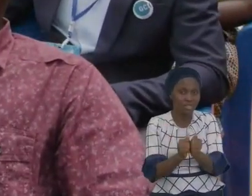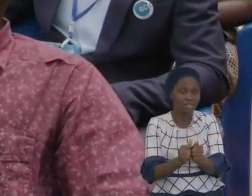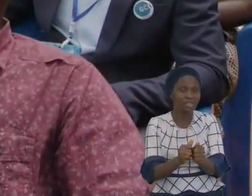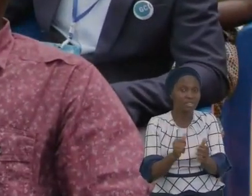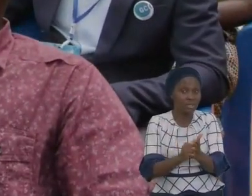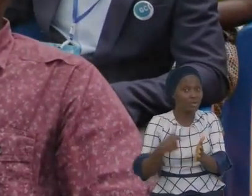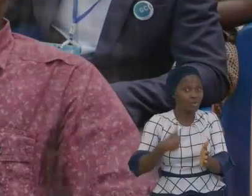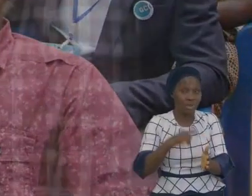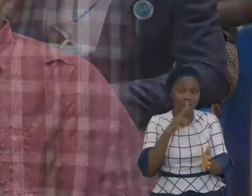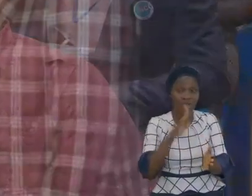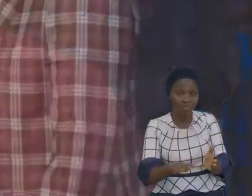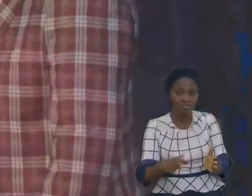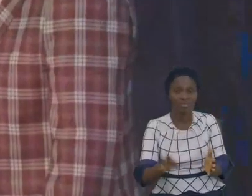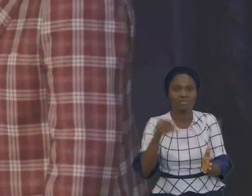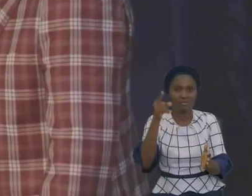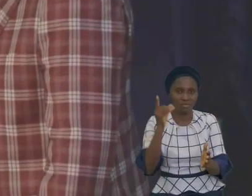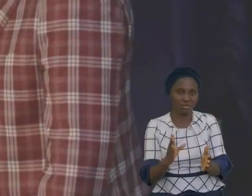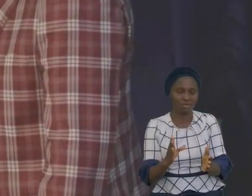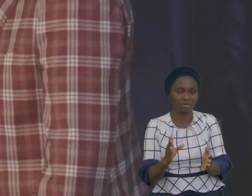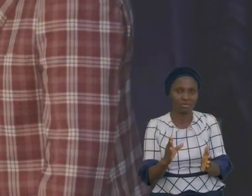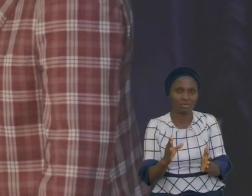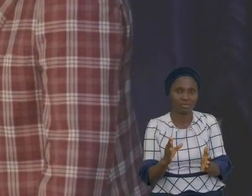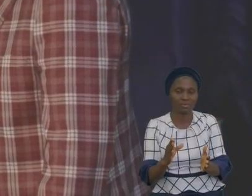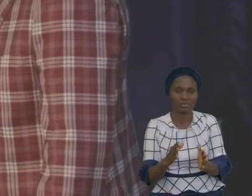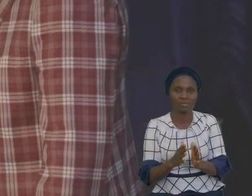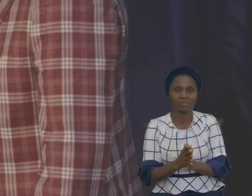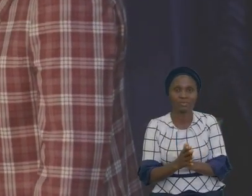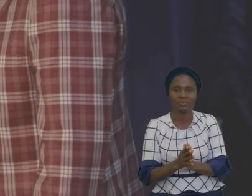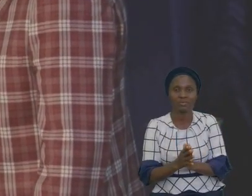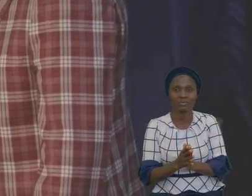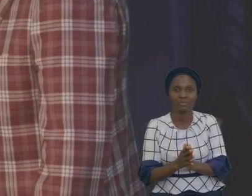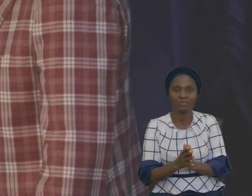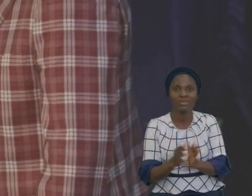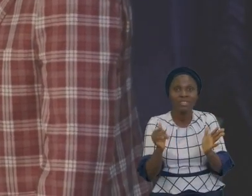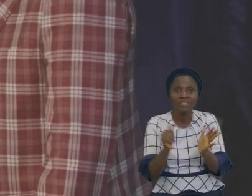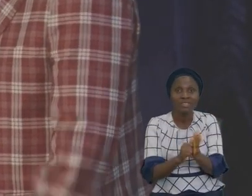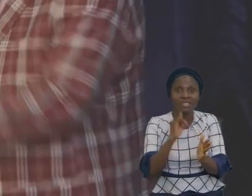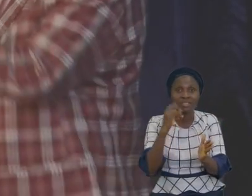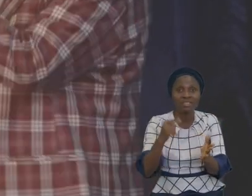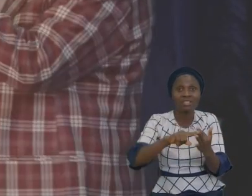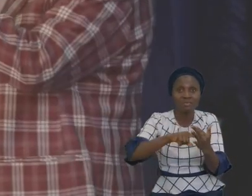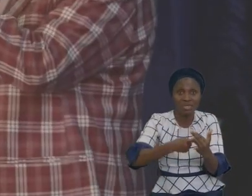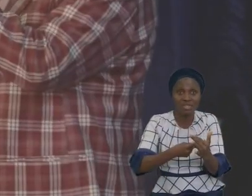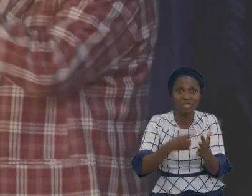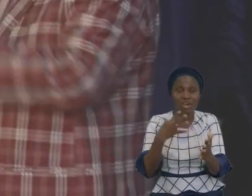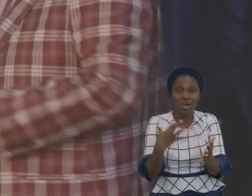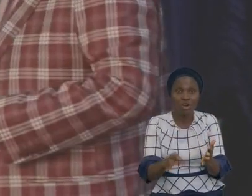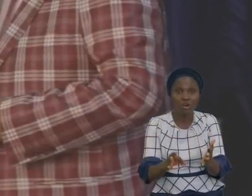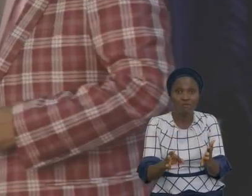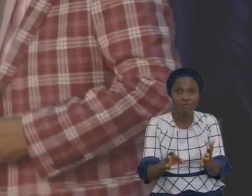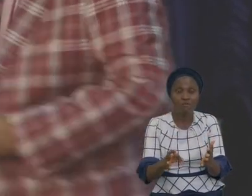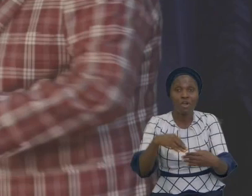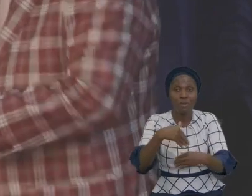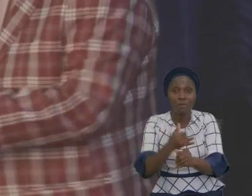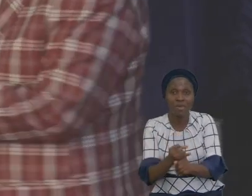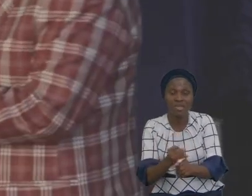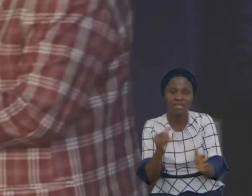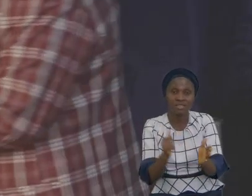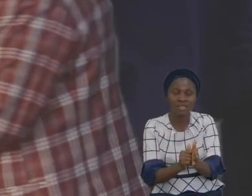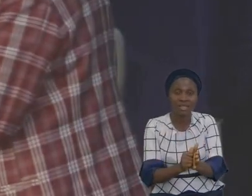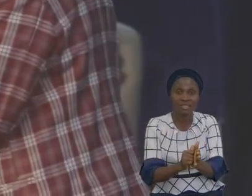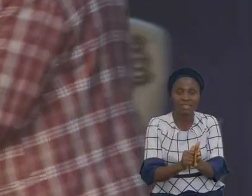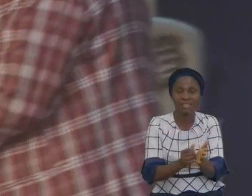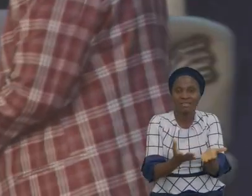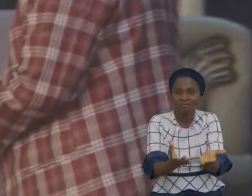That's the beginning of making that desire, that decision realizable in our